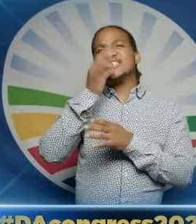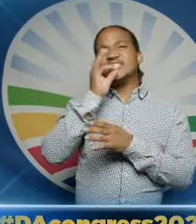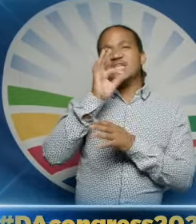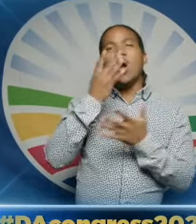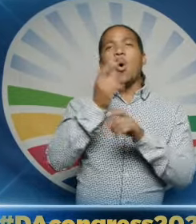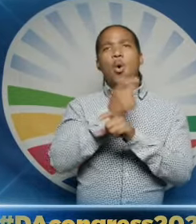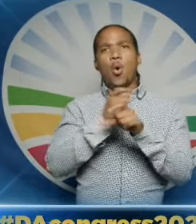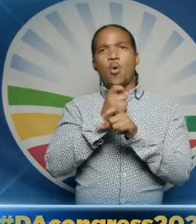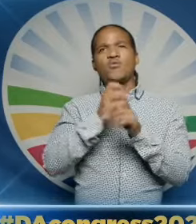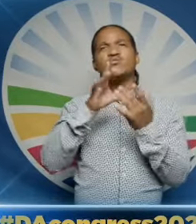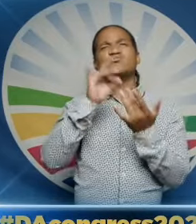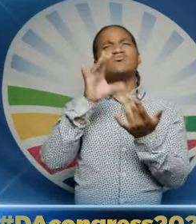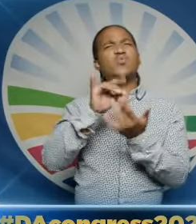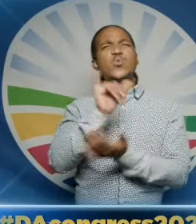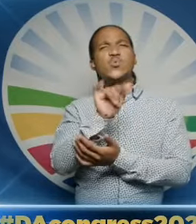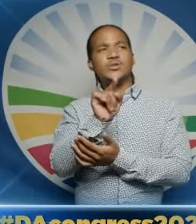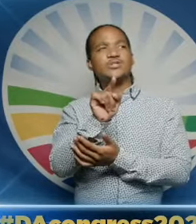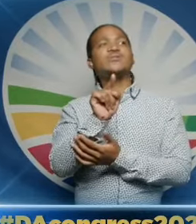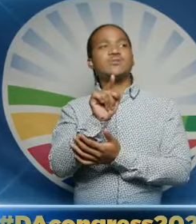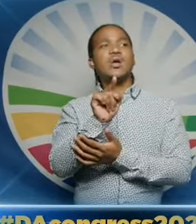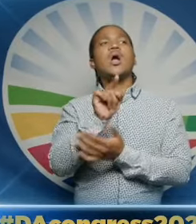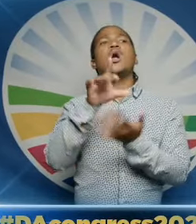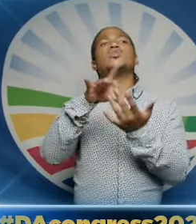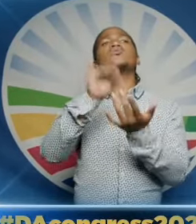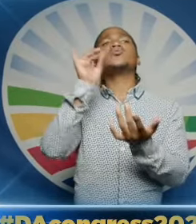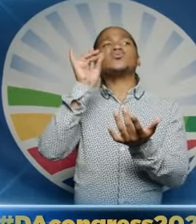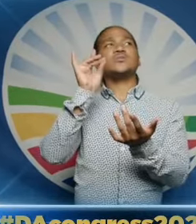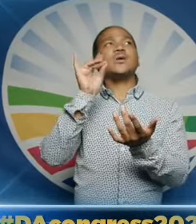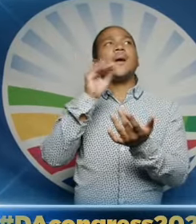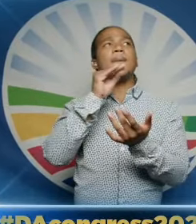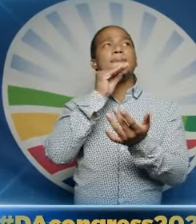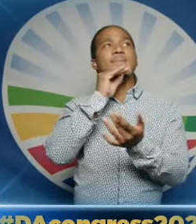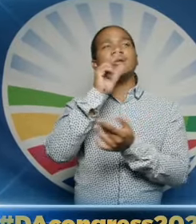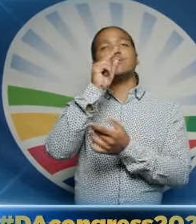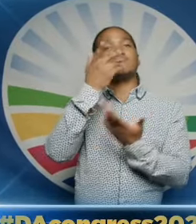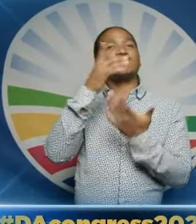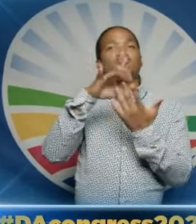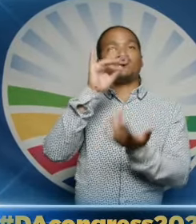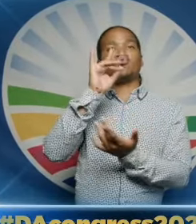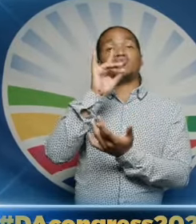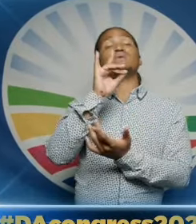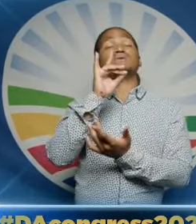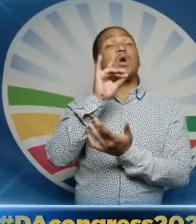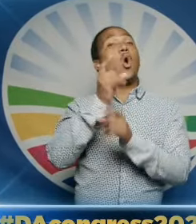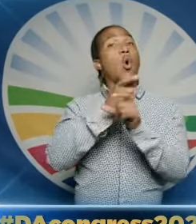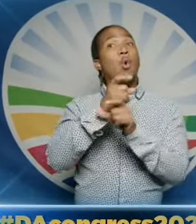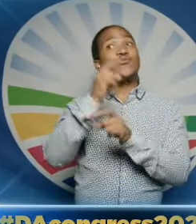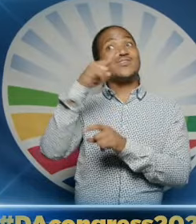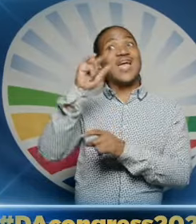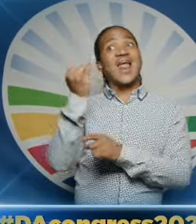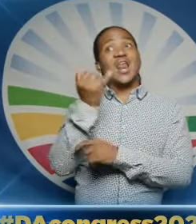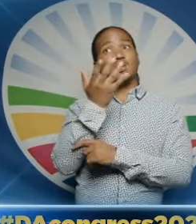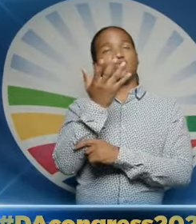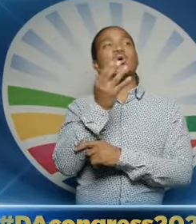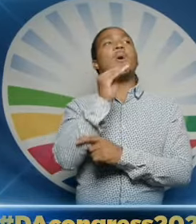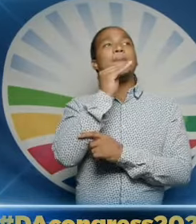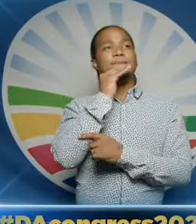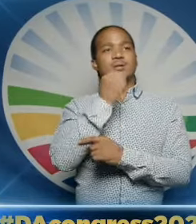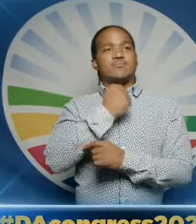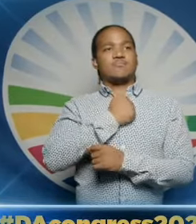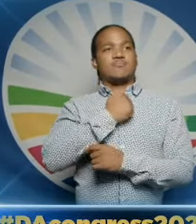or coffee. And you'll select the checkbox next to your candidate of choice. In this case, your beverage of